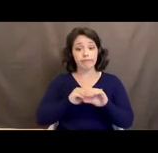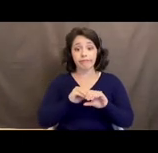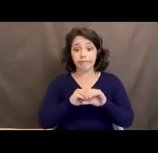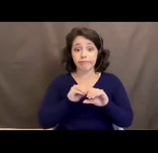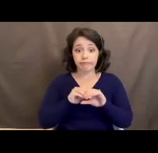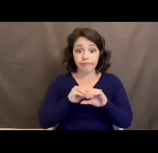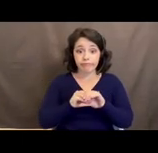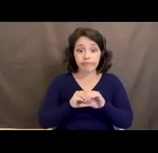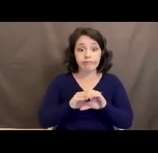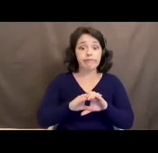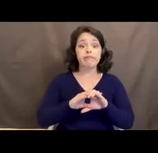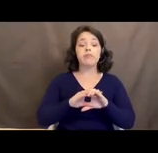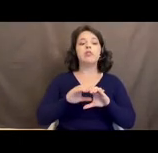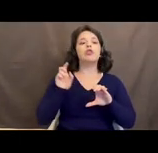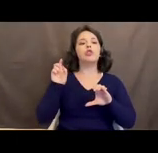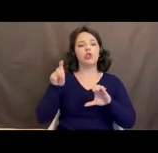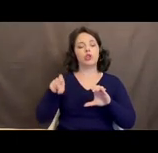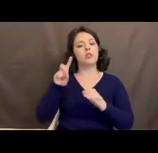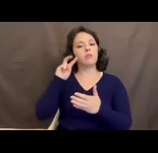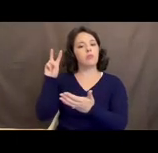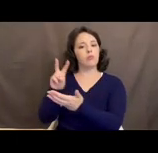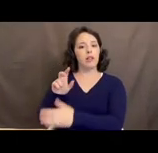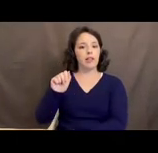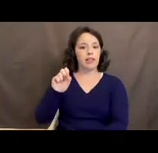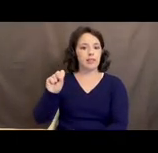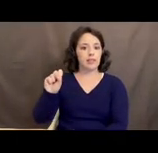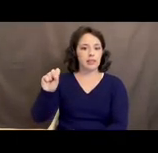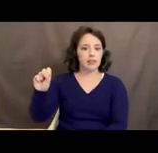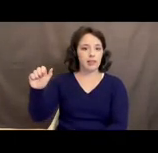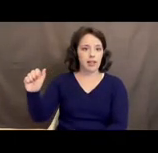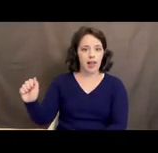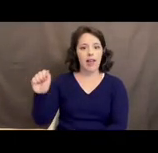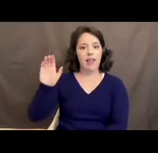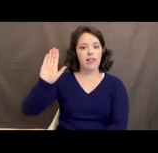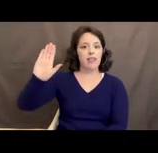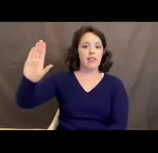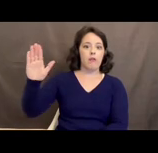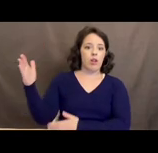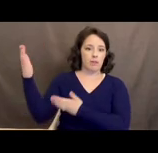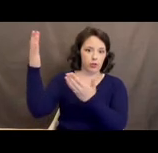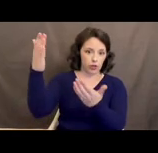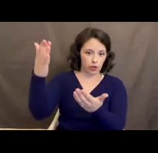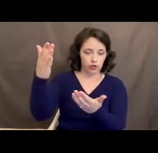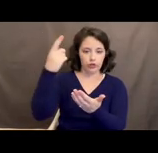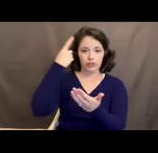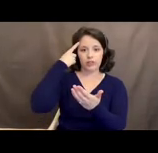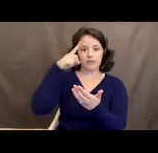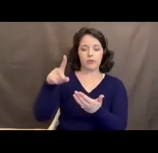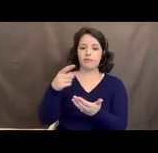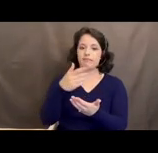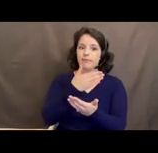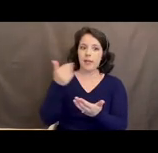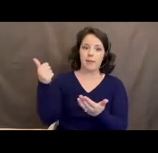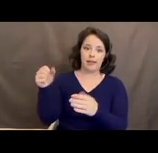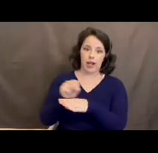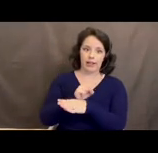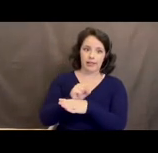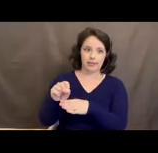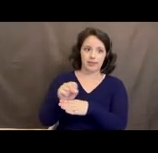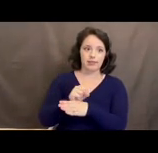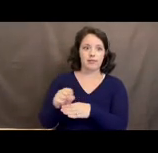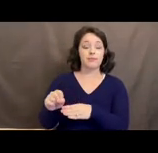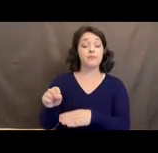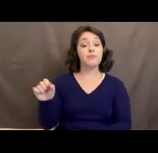view SSA's best practices to ensure integrity and accuracy. And then also it's important to consider the